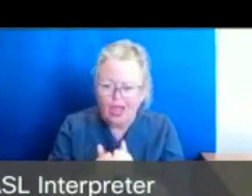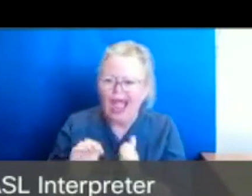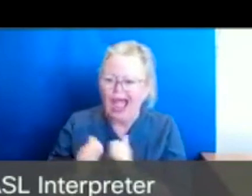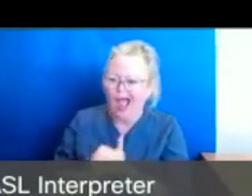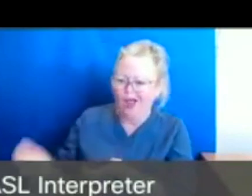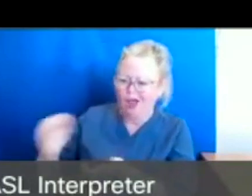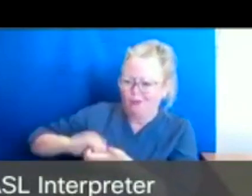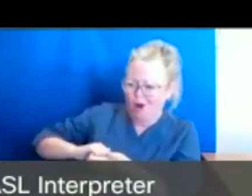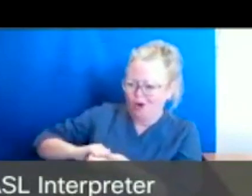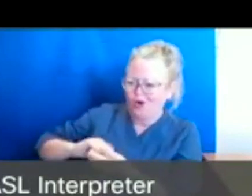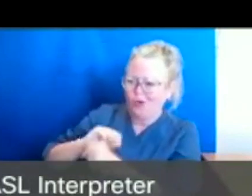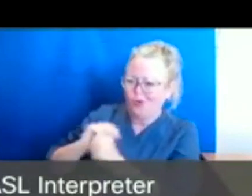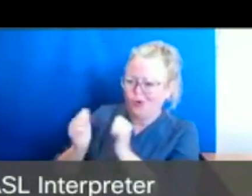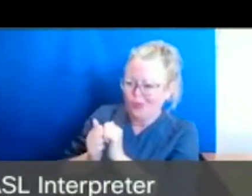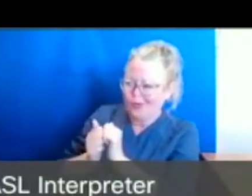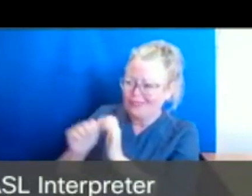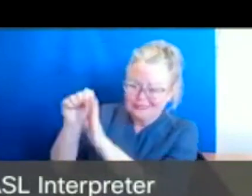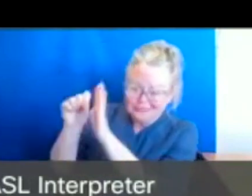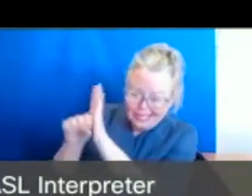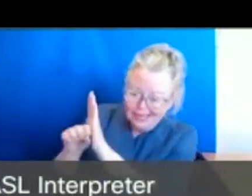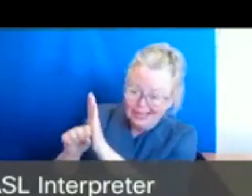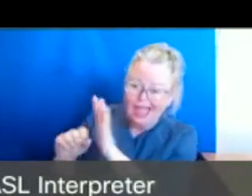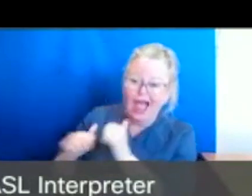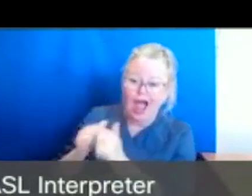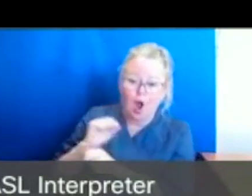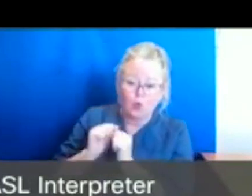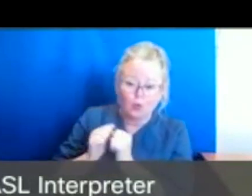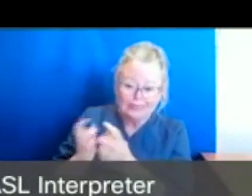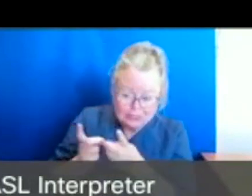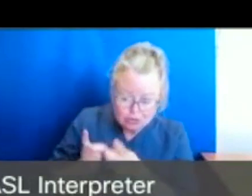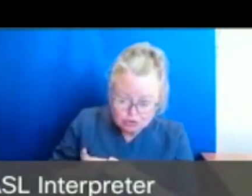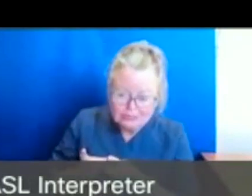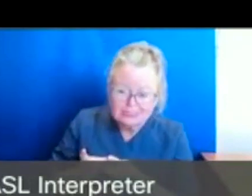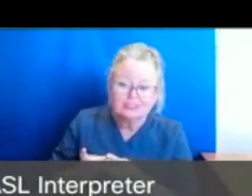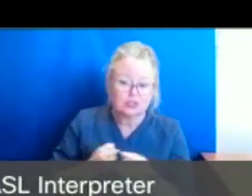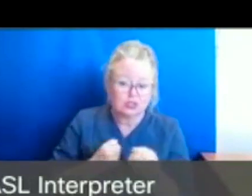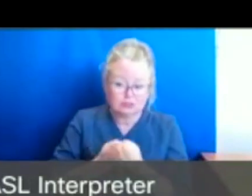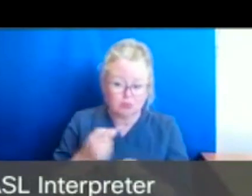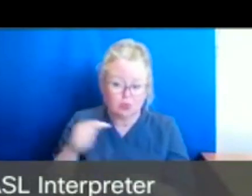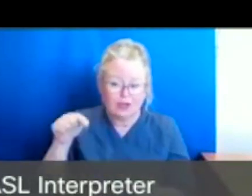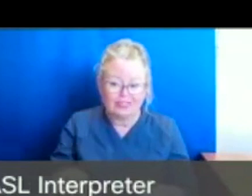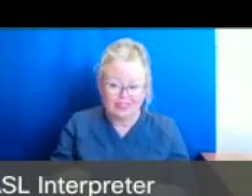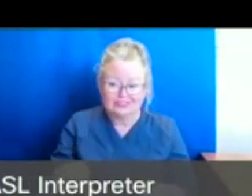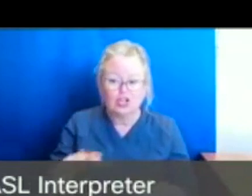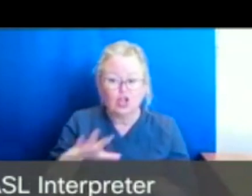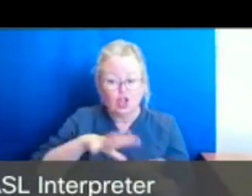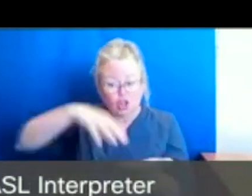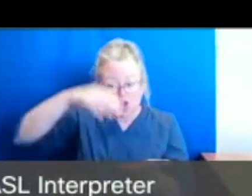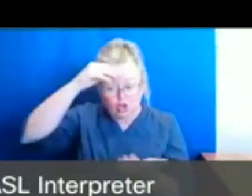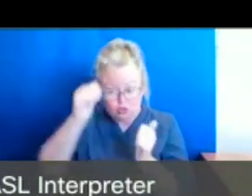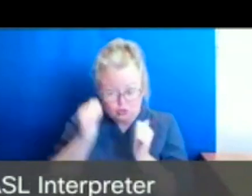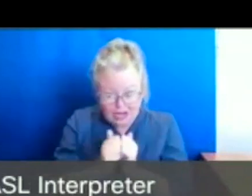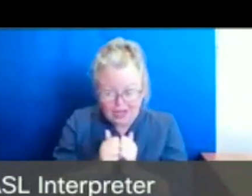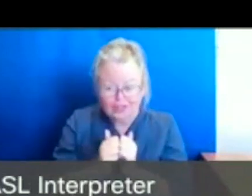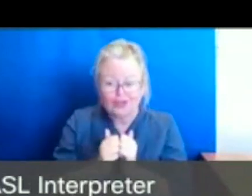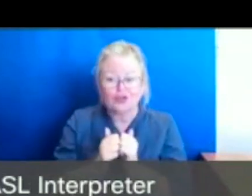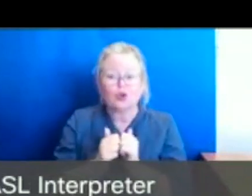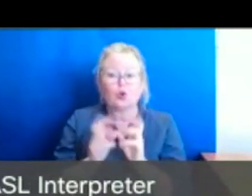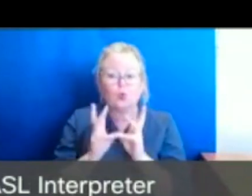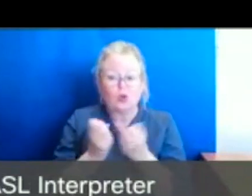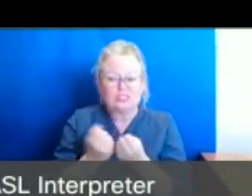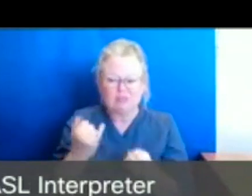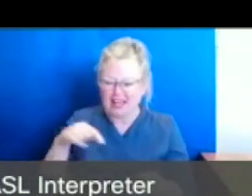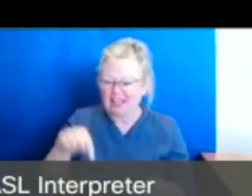state level, at the district level, through this kind of initiative and others, and to learn together through webinars like this. So